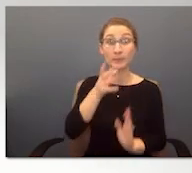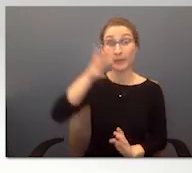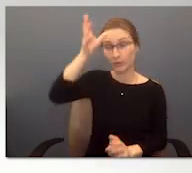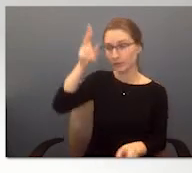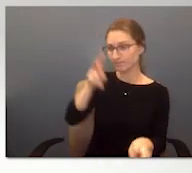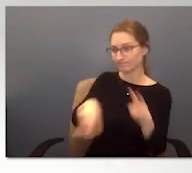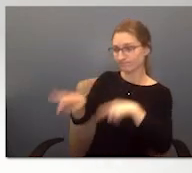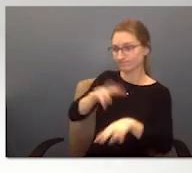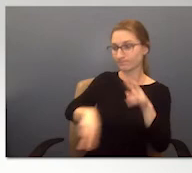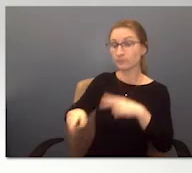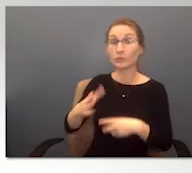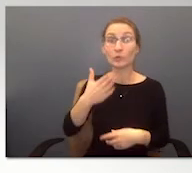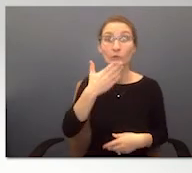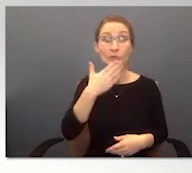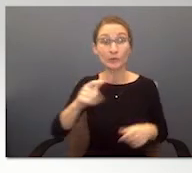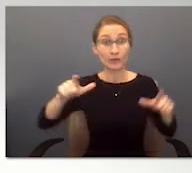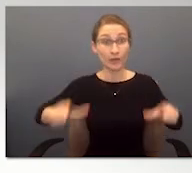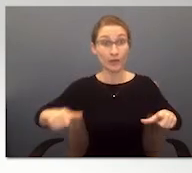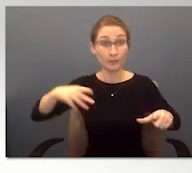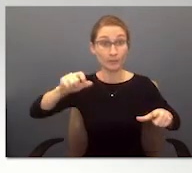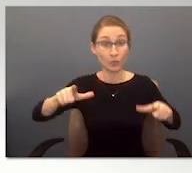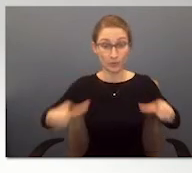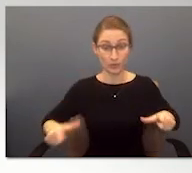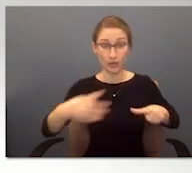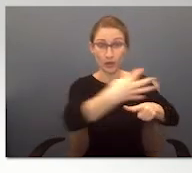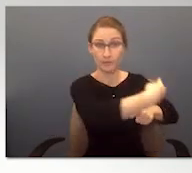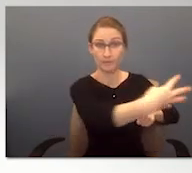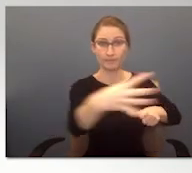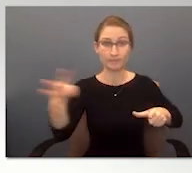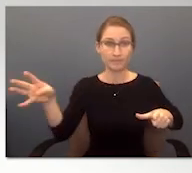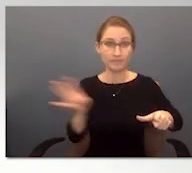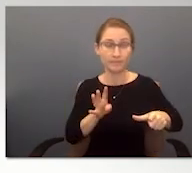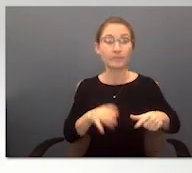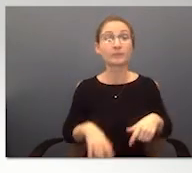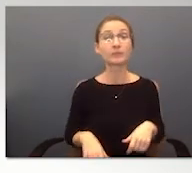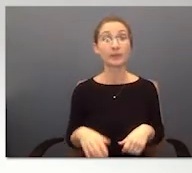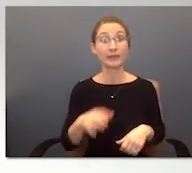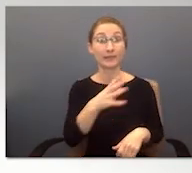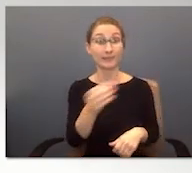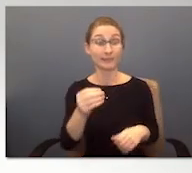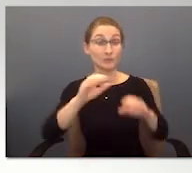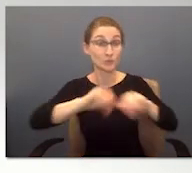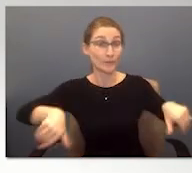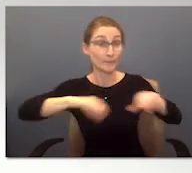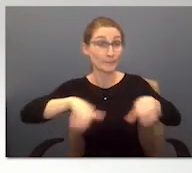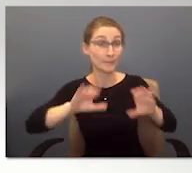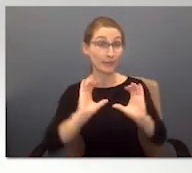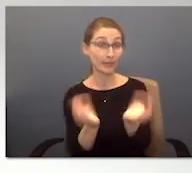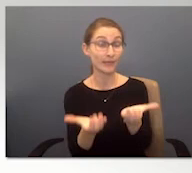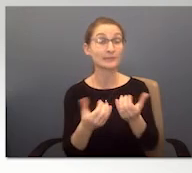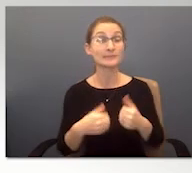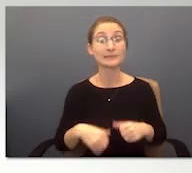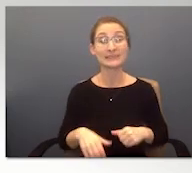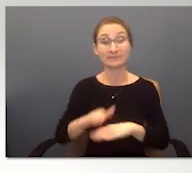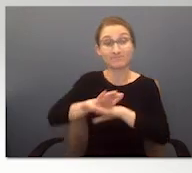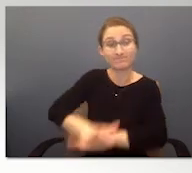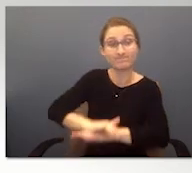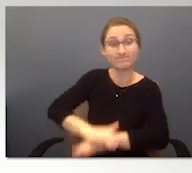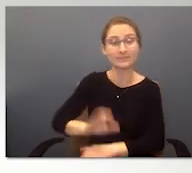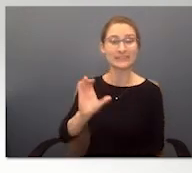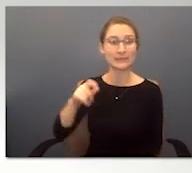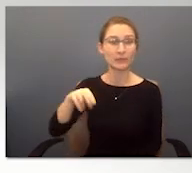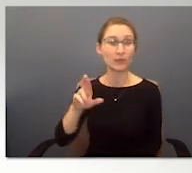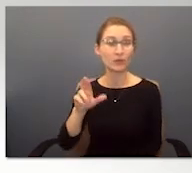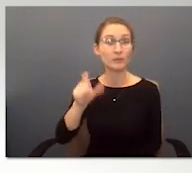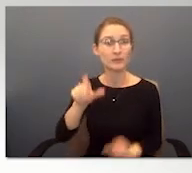supervision, adequate barriers around pools, high-quality swim classes, and knowing CPR. These are the 4 layers of protection.